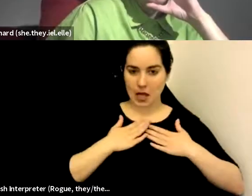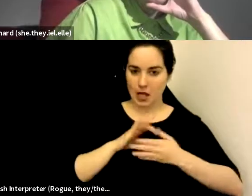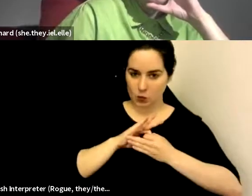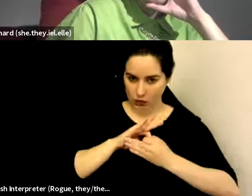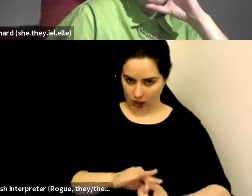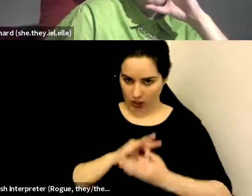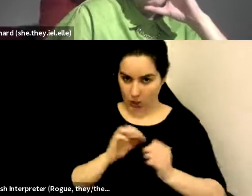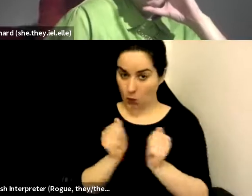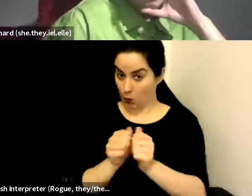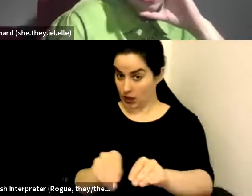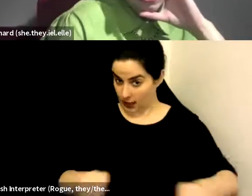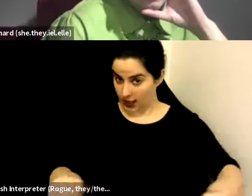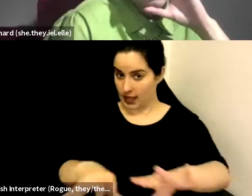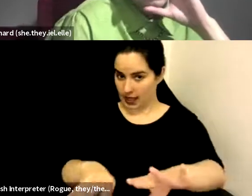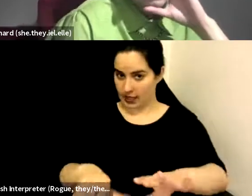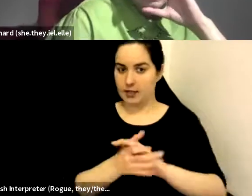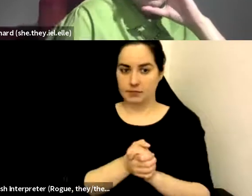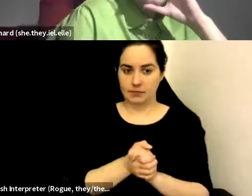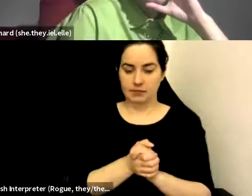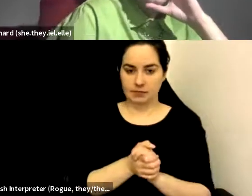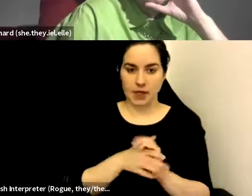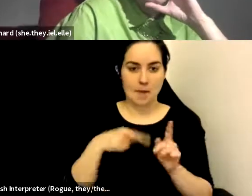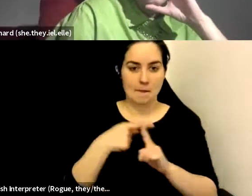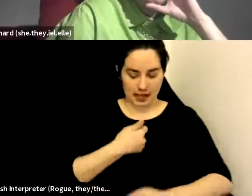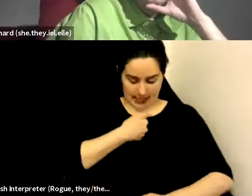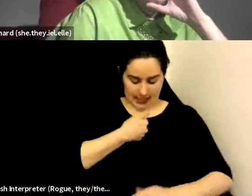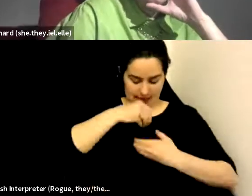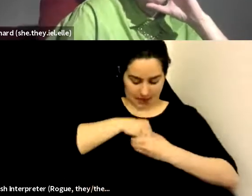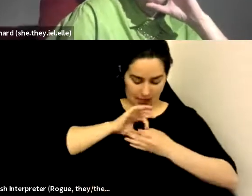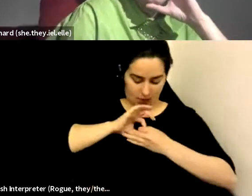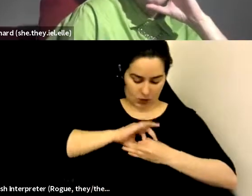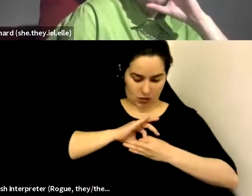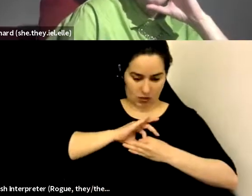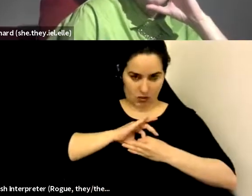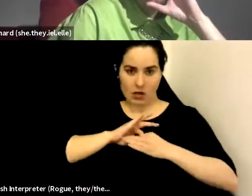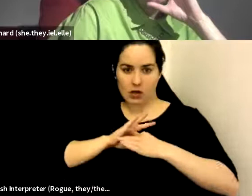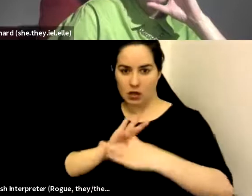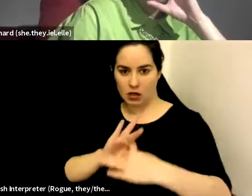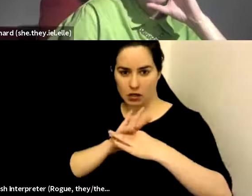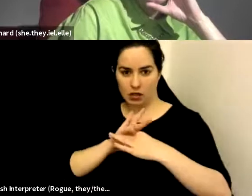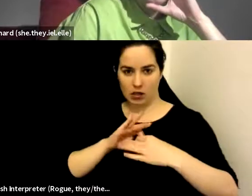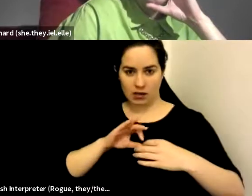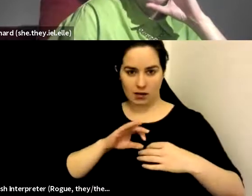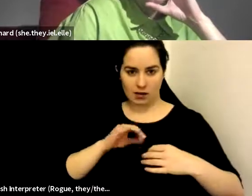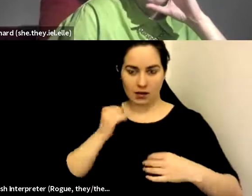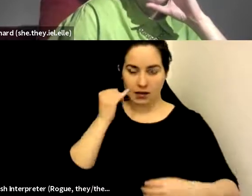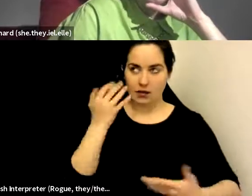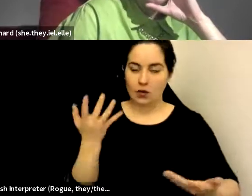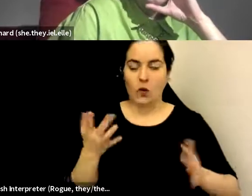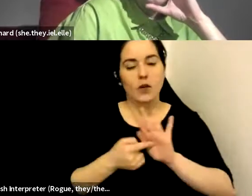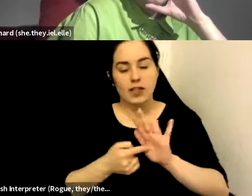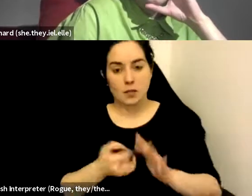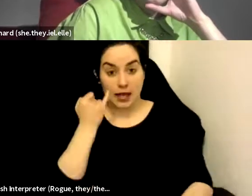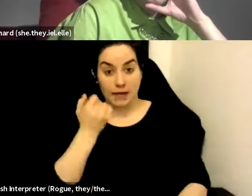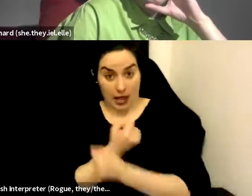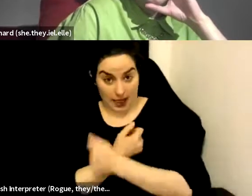like, and you think about your relationship to yourself, where do those two things intersect? Like, if you love yourself,